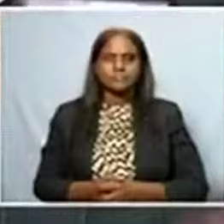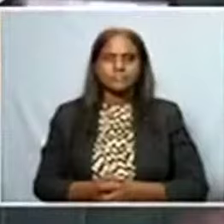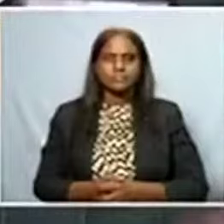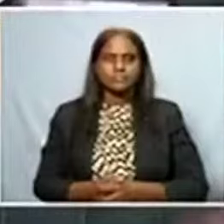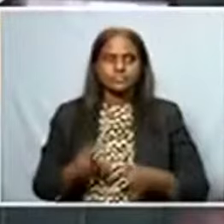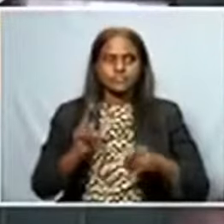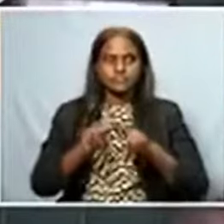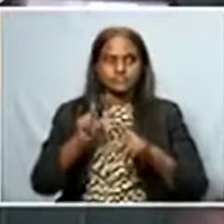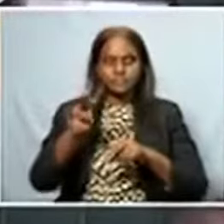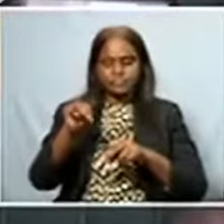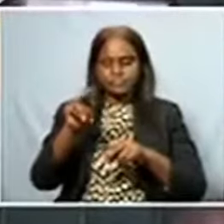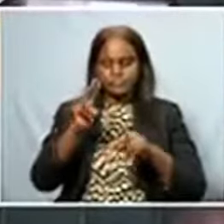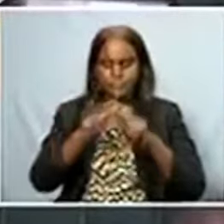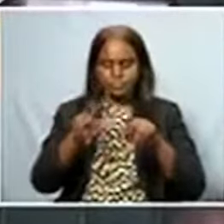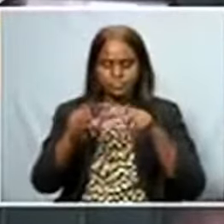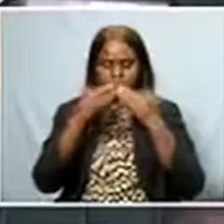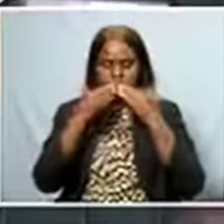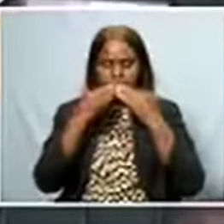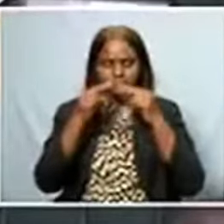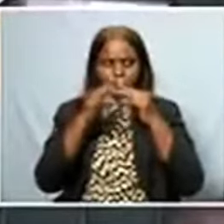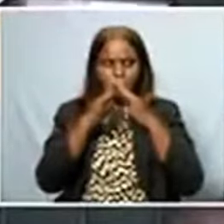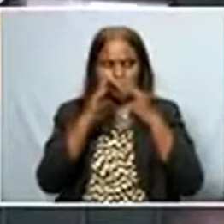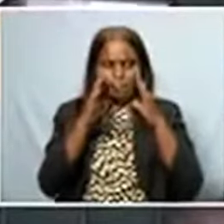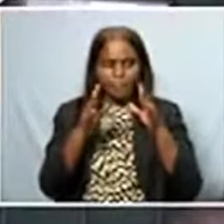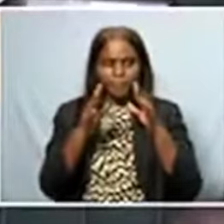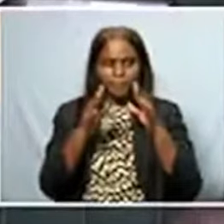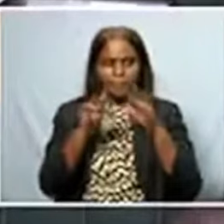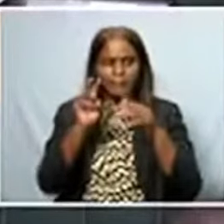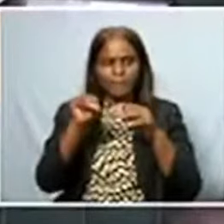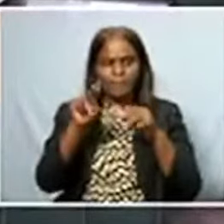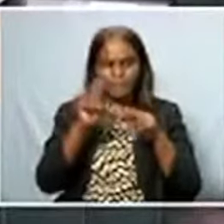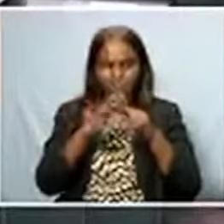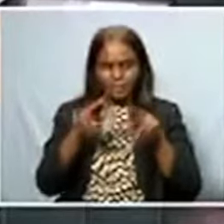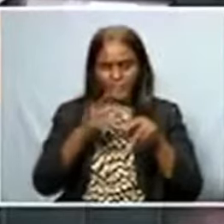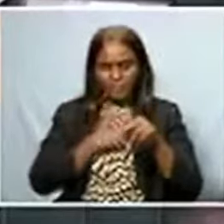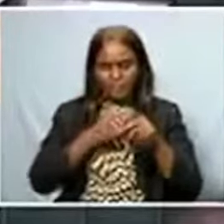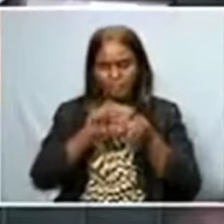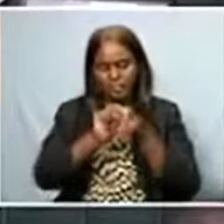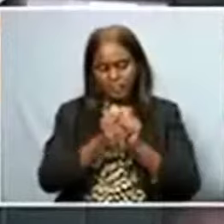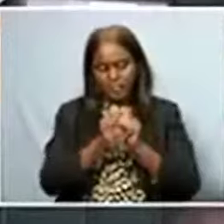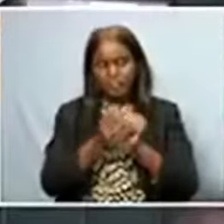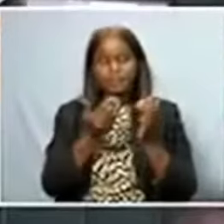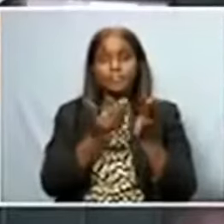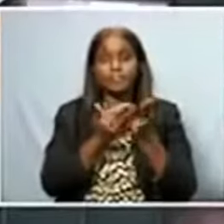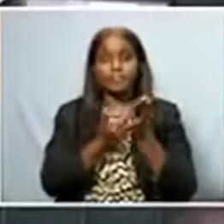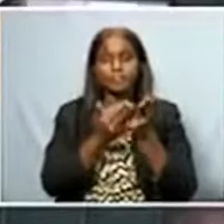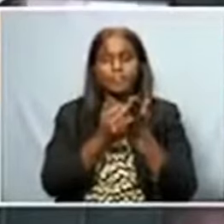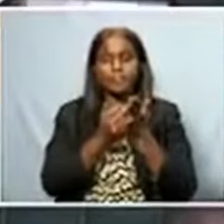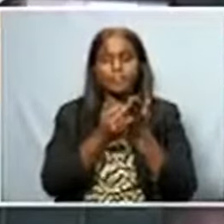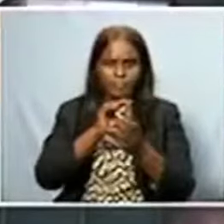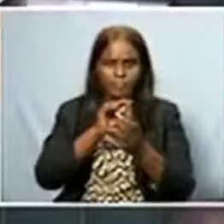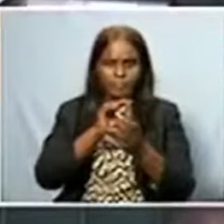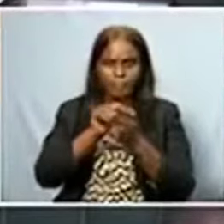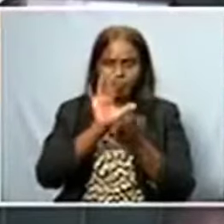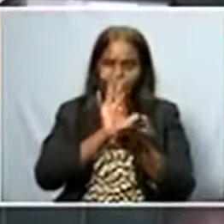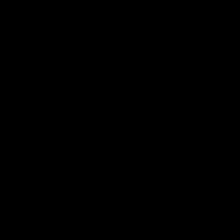Mr. Chairman, thank you so much. Mr. Chairman, my amendment is based